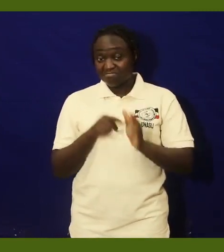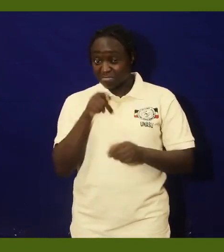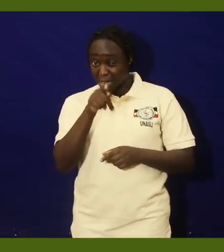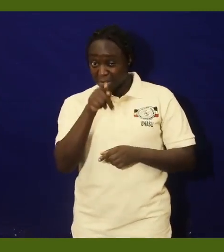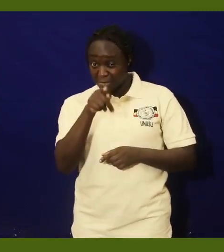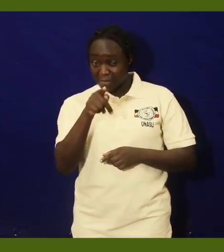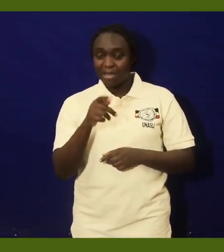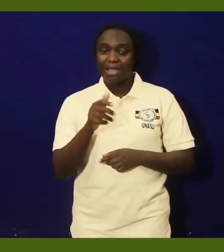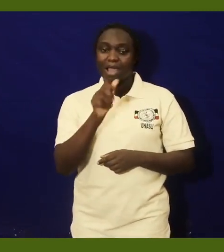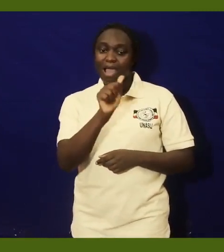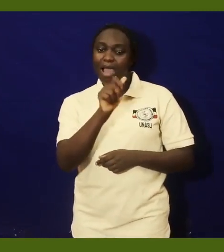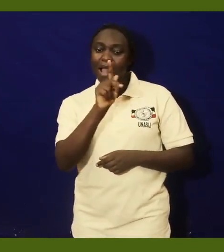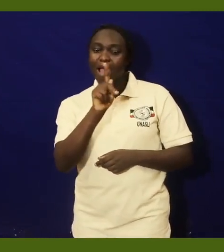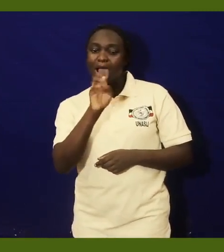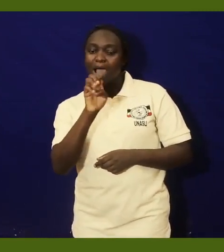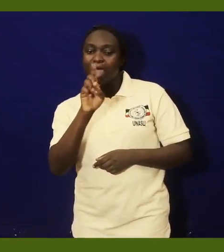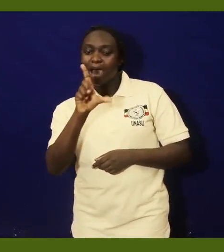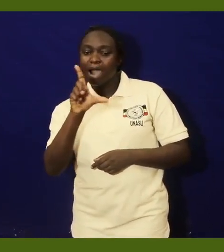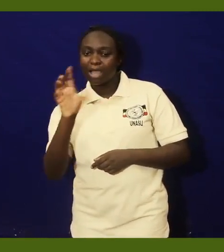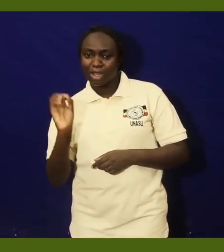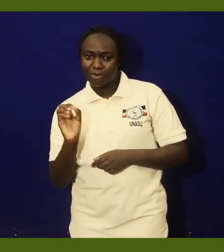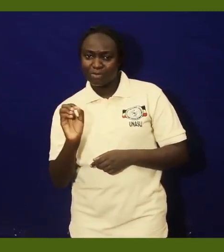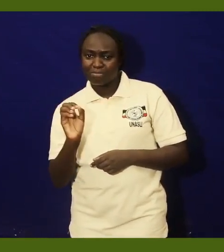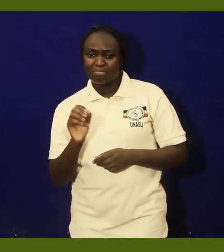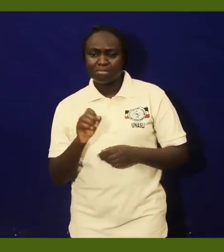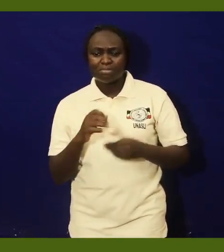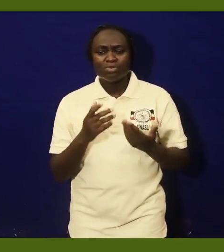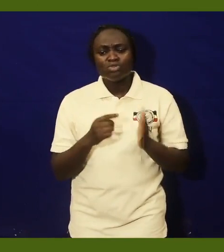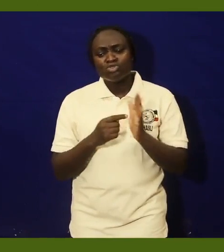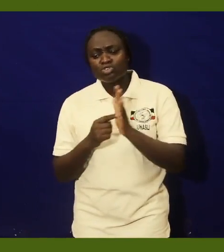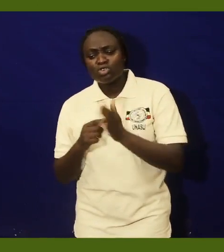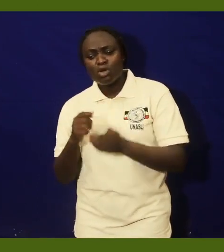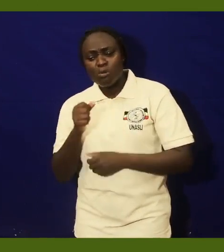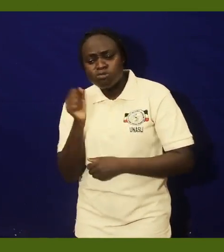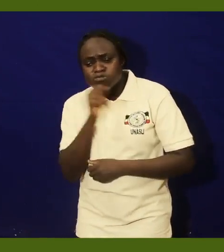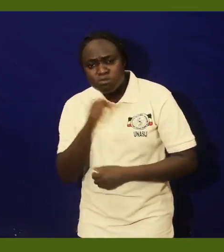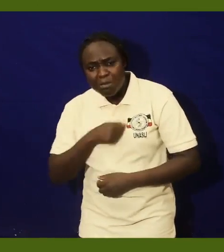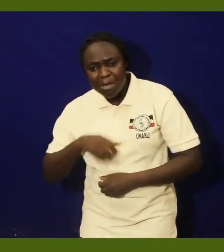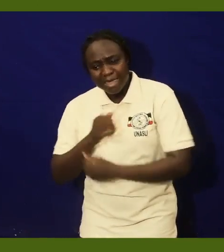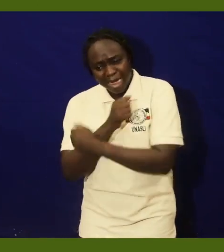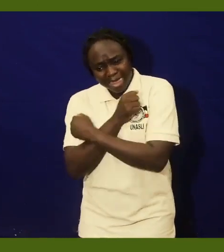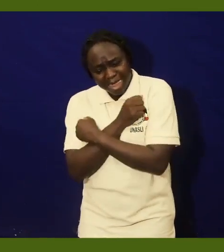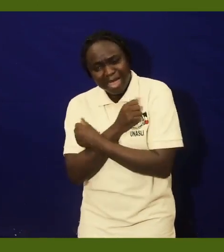for grandmother to show that you love her?